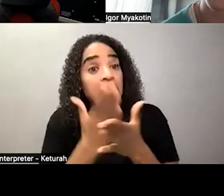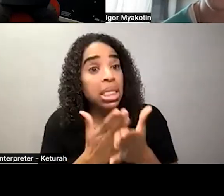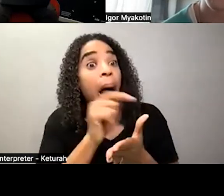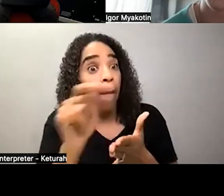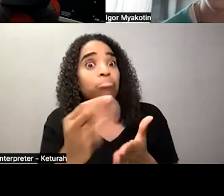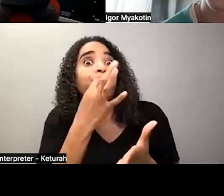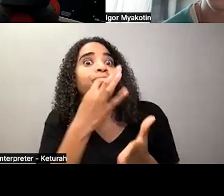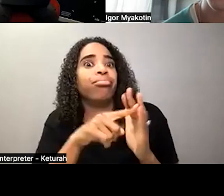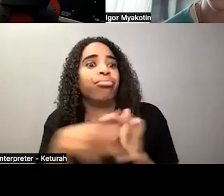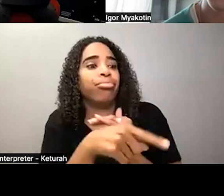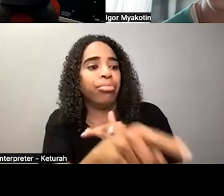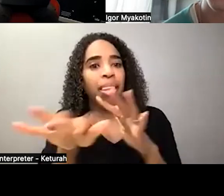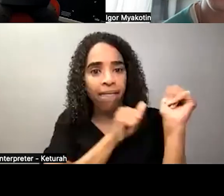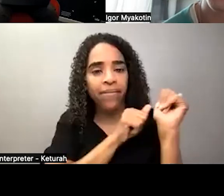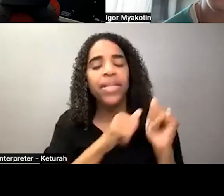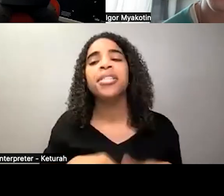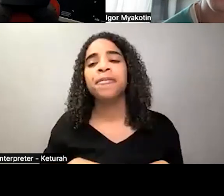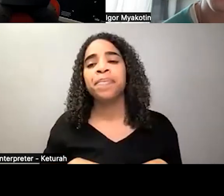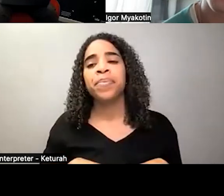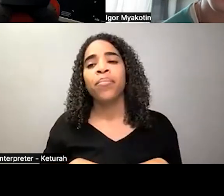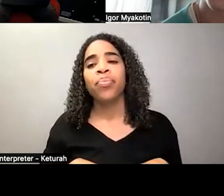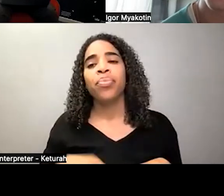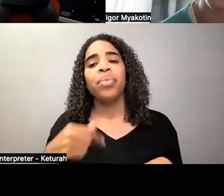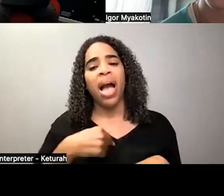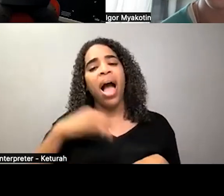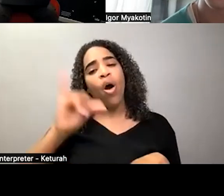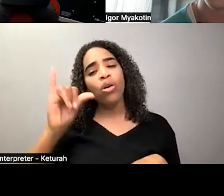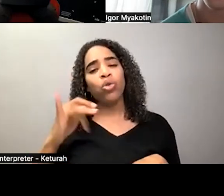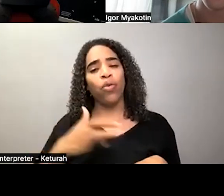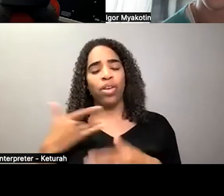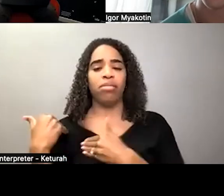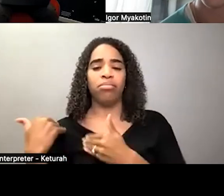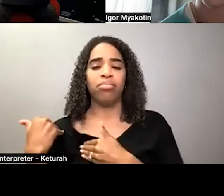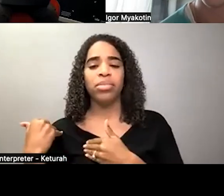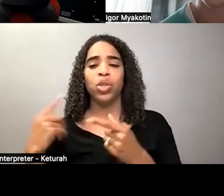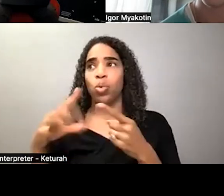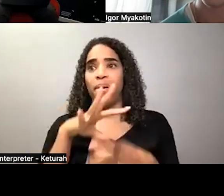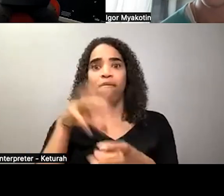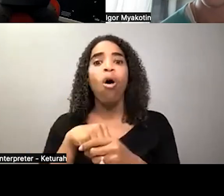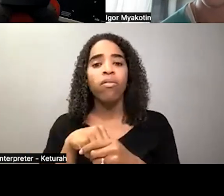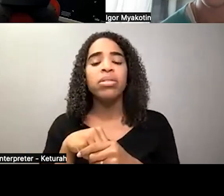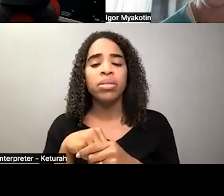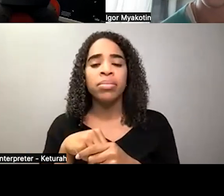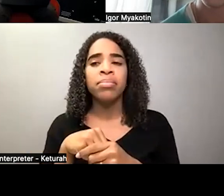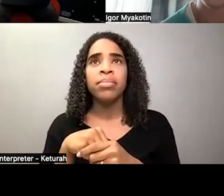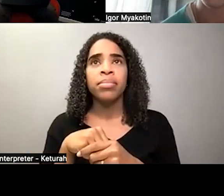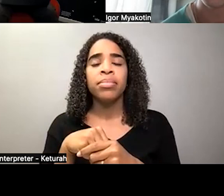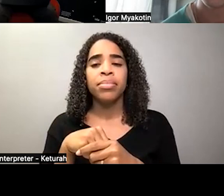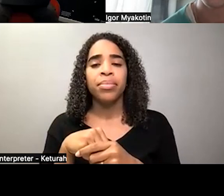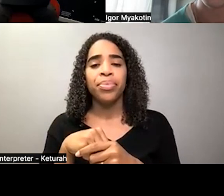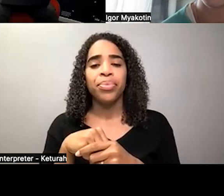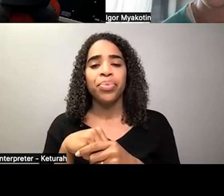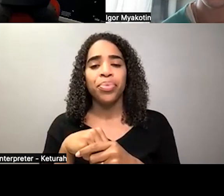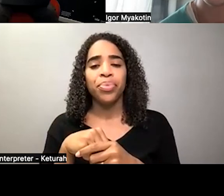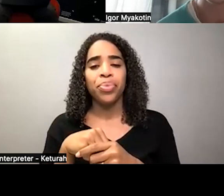that. And also, I feel responsibility to get involved with this because, you know,